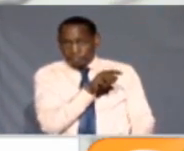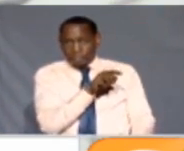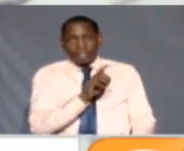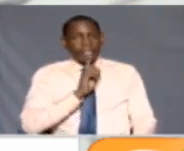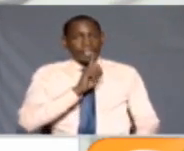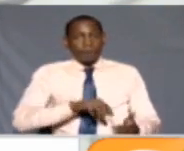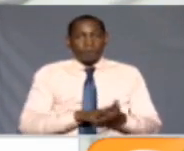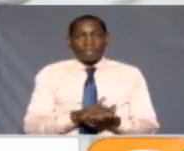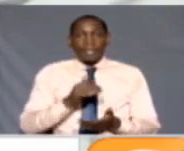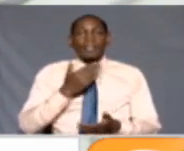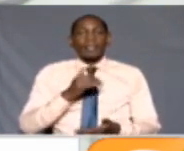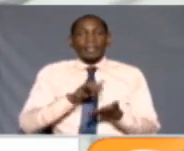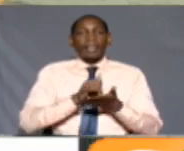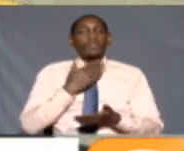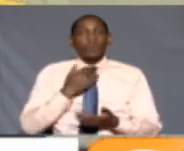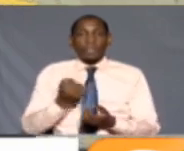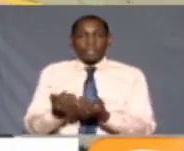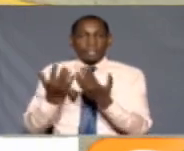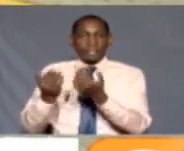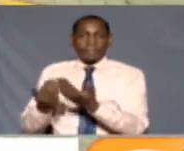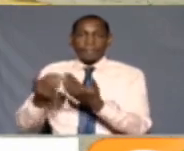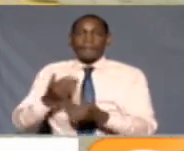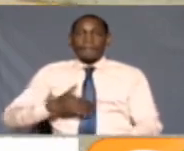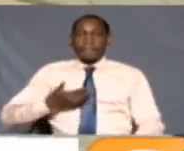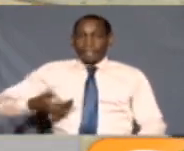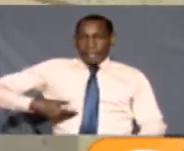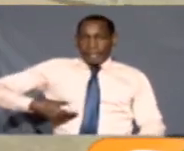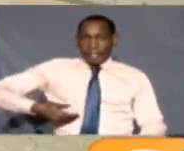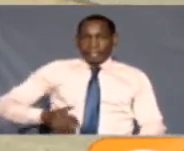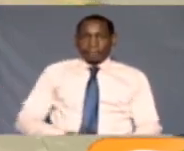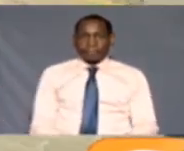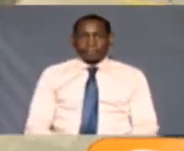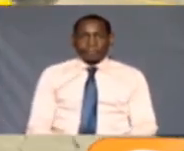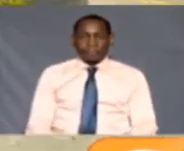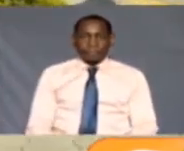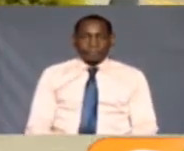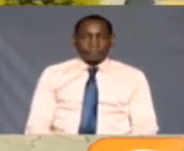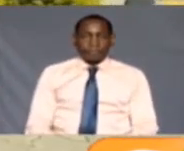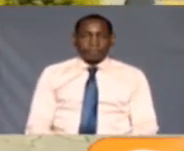Stephen Leto, Citizen TV, Nairobi.